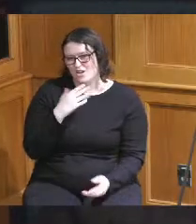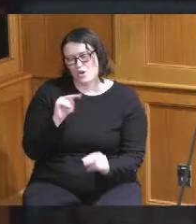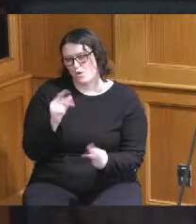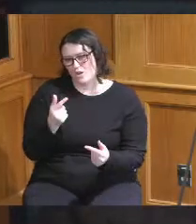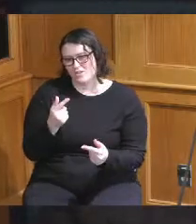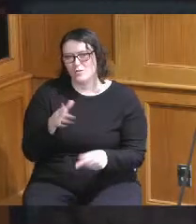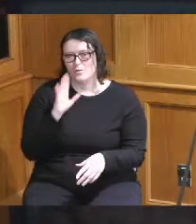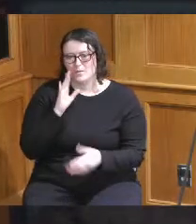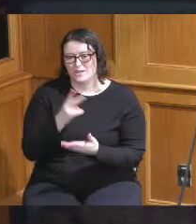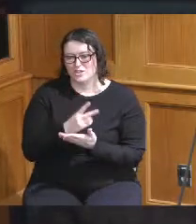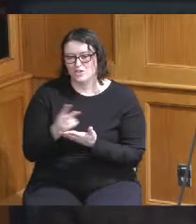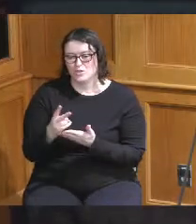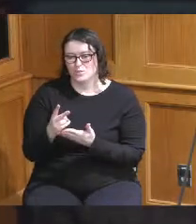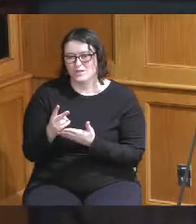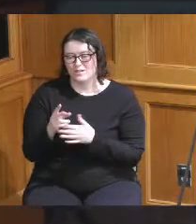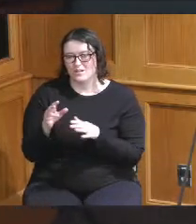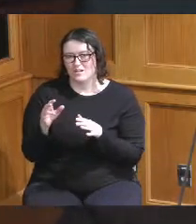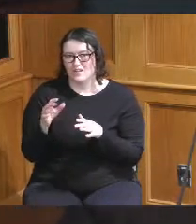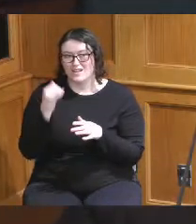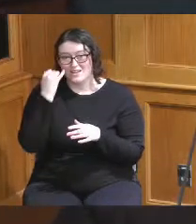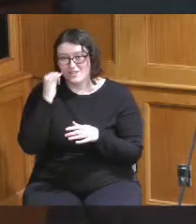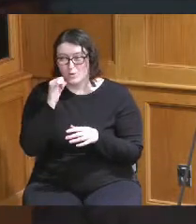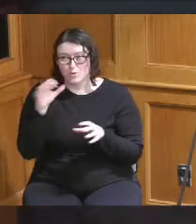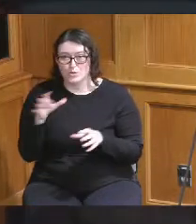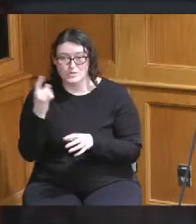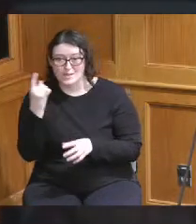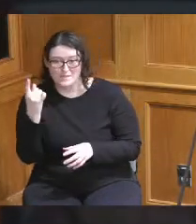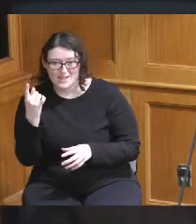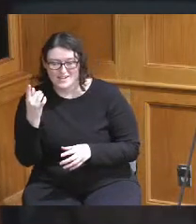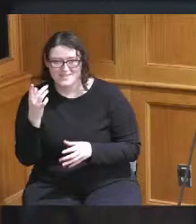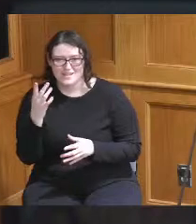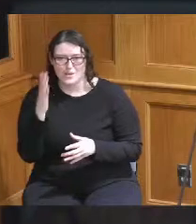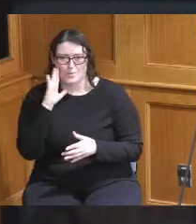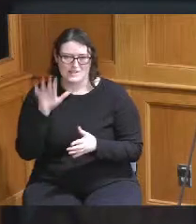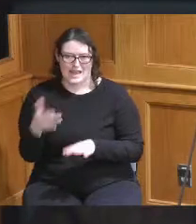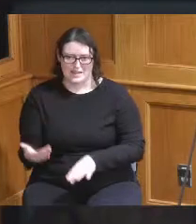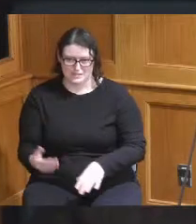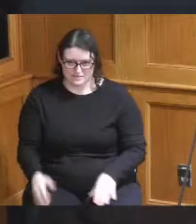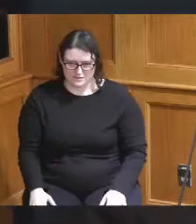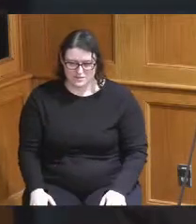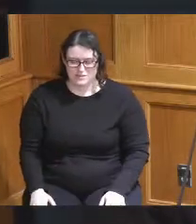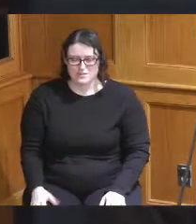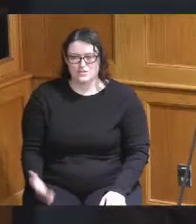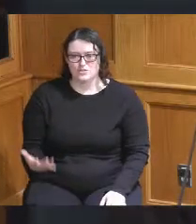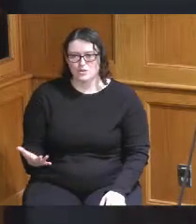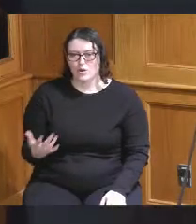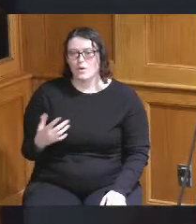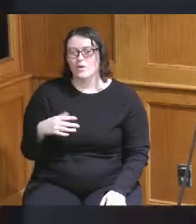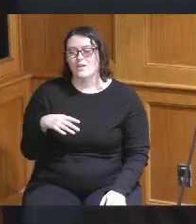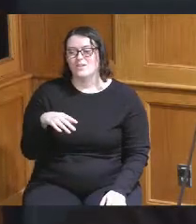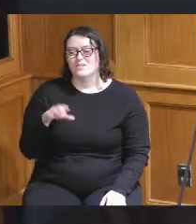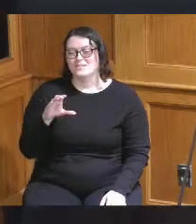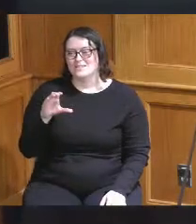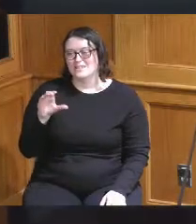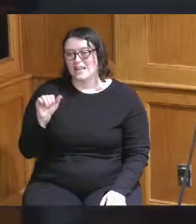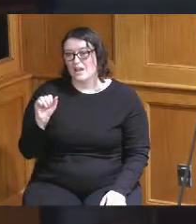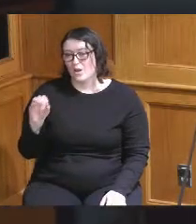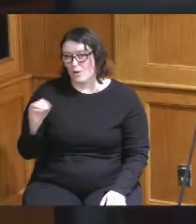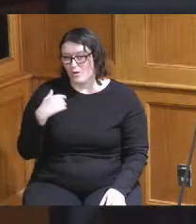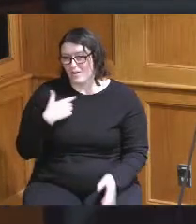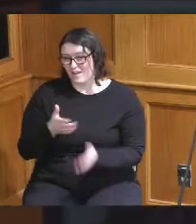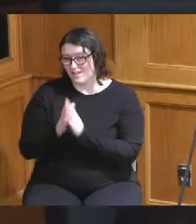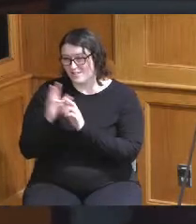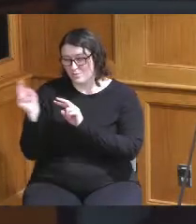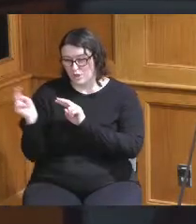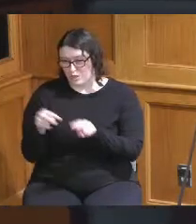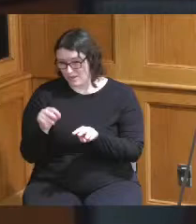that's going to be the end of it, unless it gets rolled into something different. So I've asked CCAO to take a look at that.